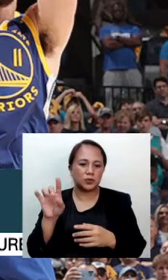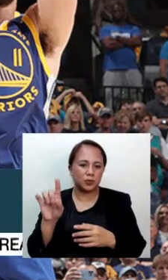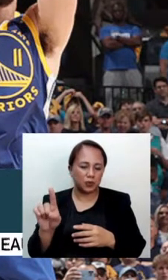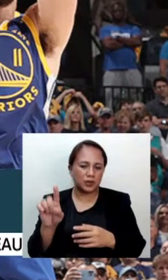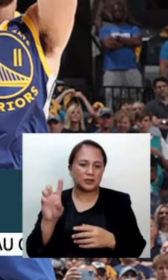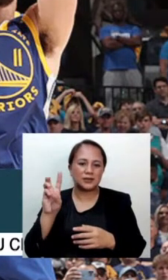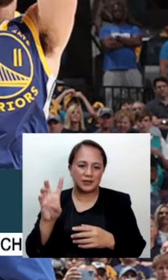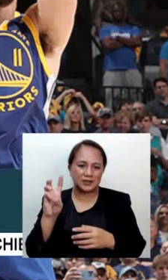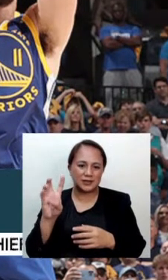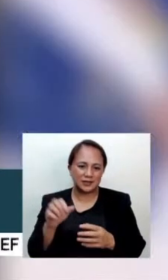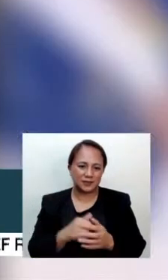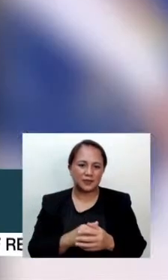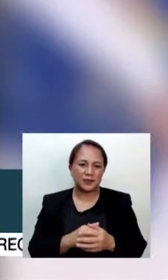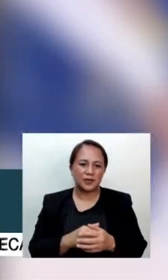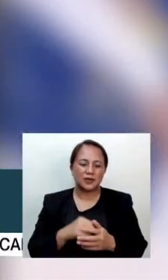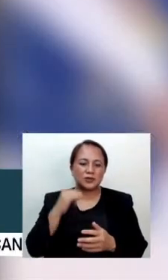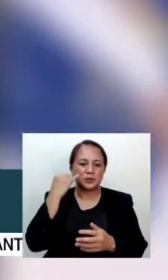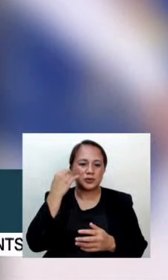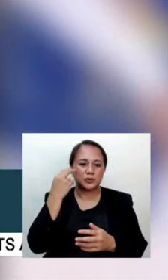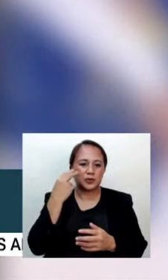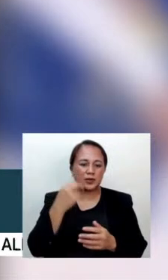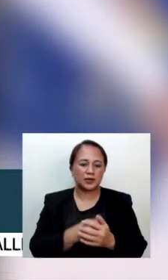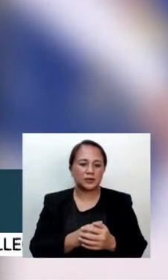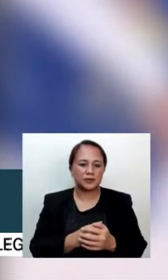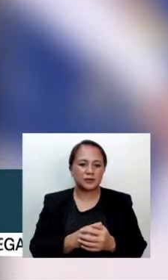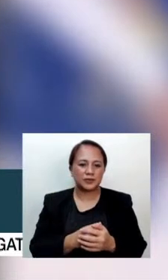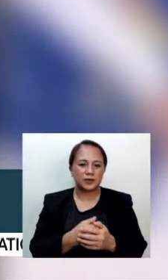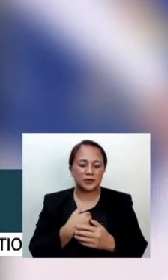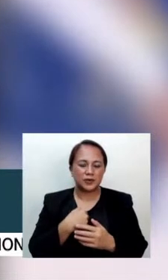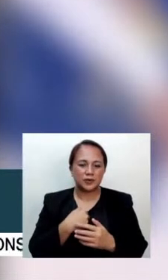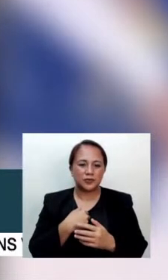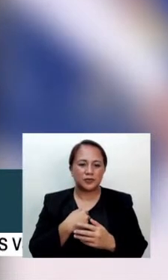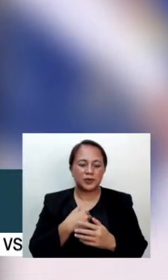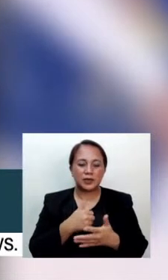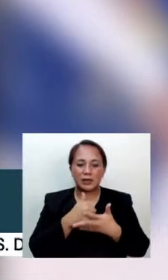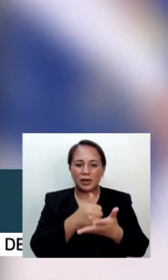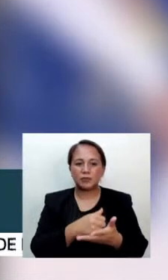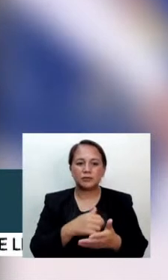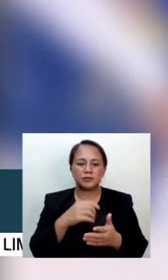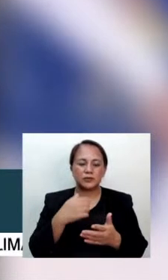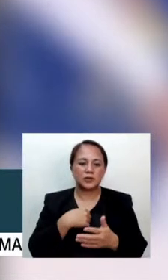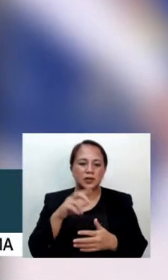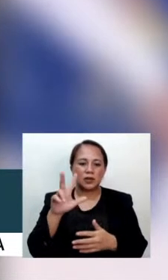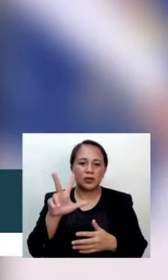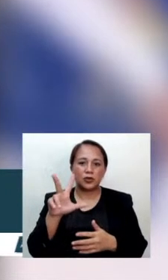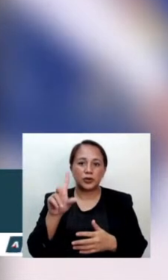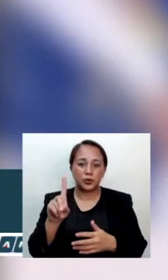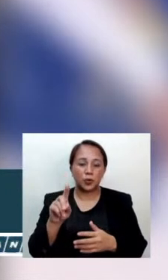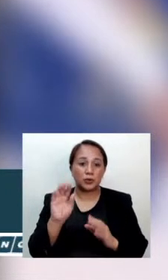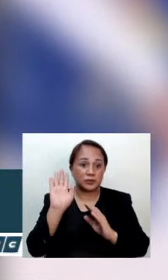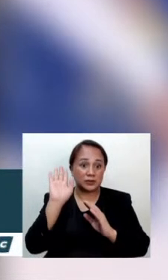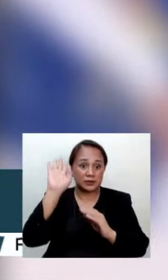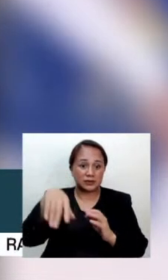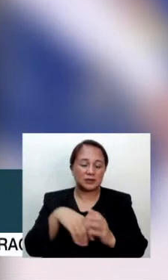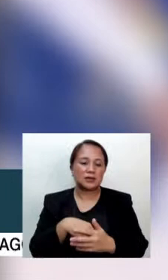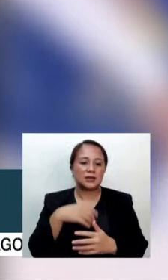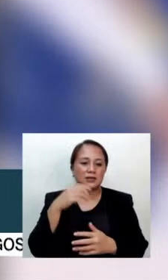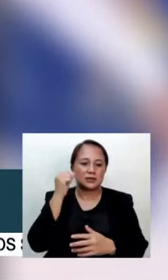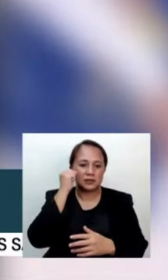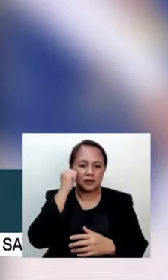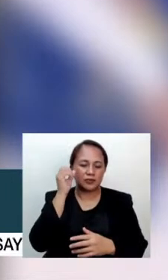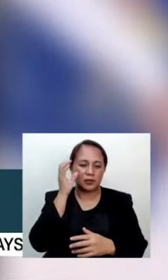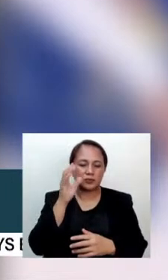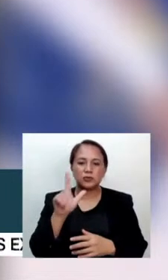117-116. Jordan Poole was sensational for the Warriors, dropping 31 points, while Steph Curry added 24